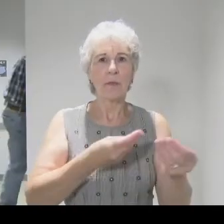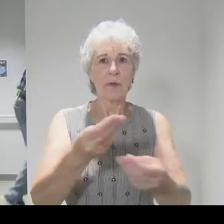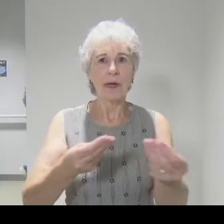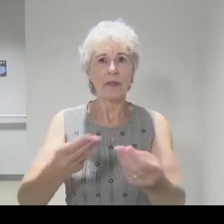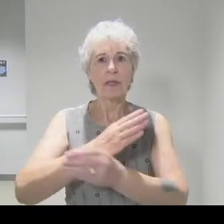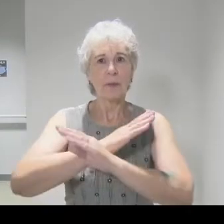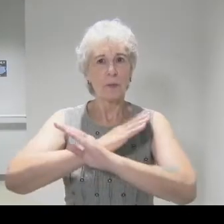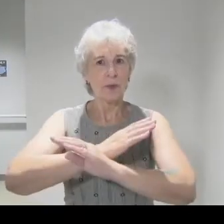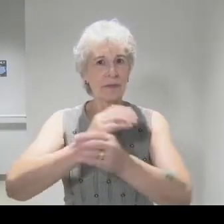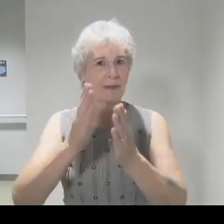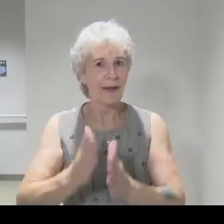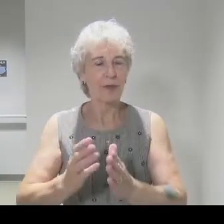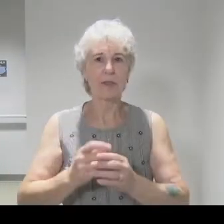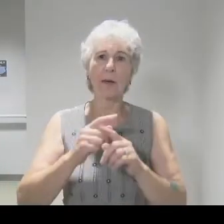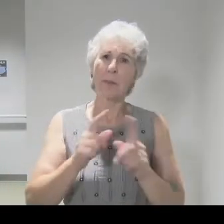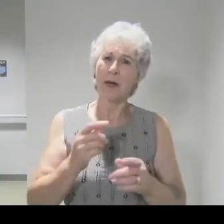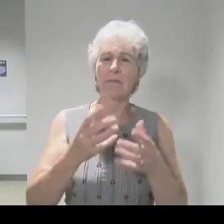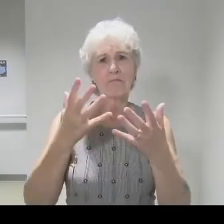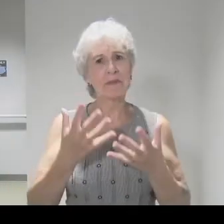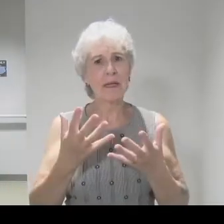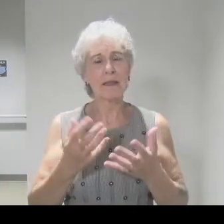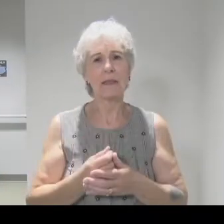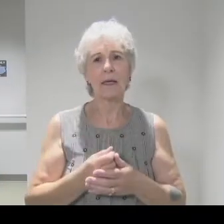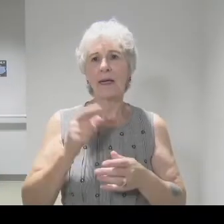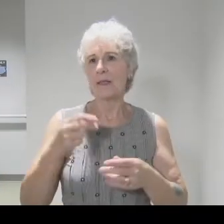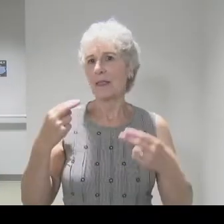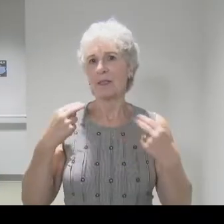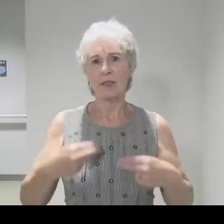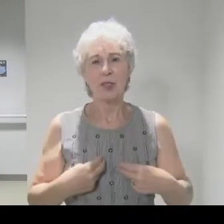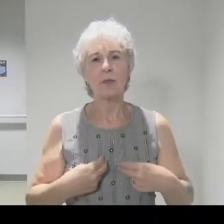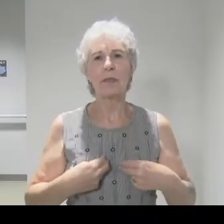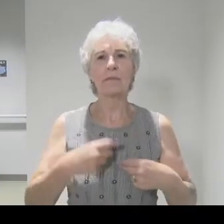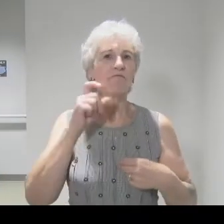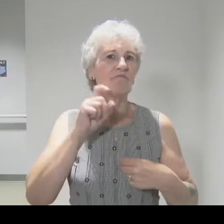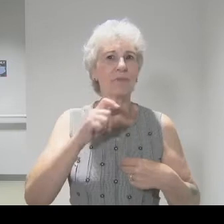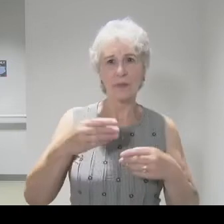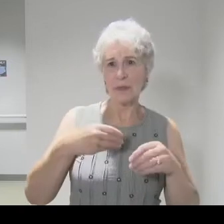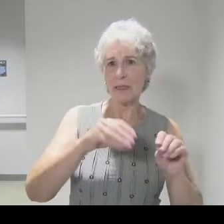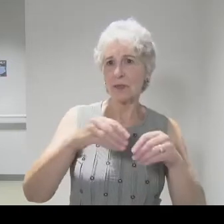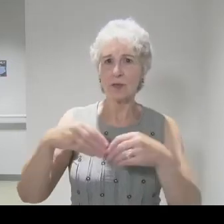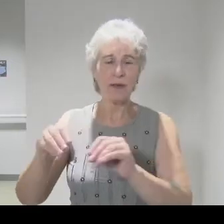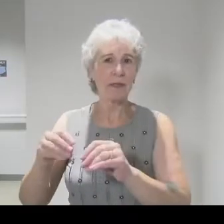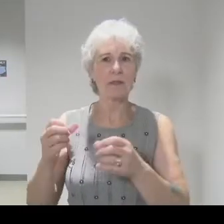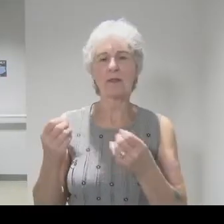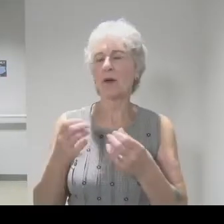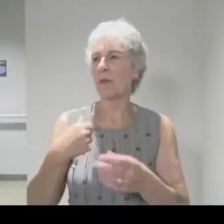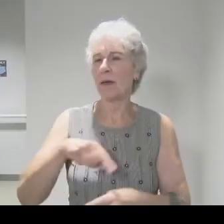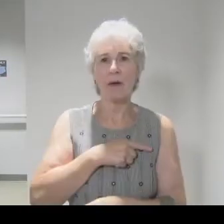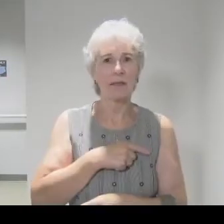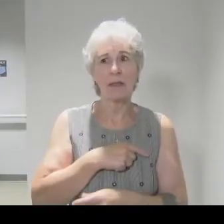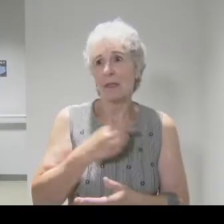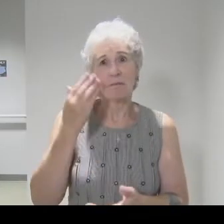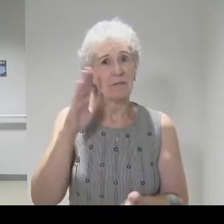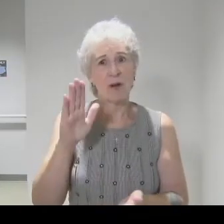protectors. The unfortunate thing about this human trafficking and sex trafficking is so many of us know so